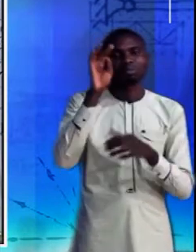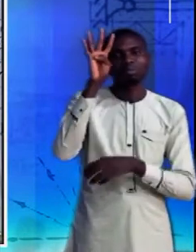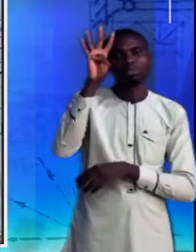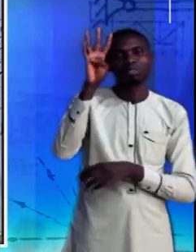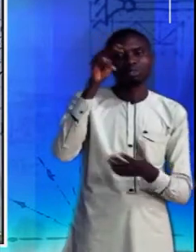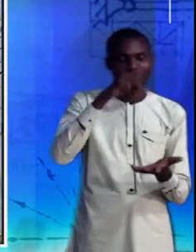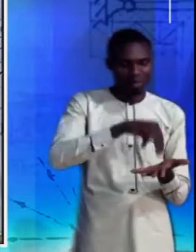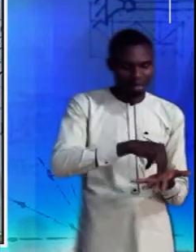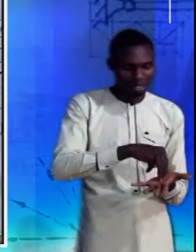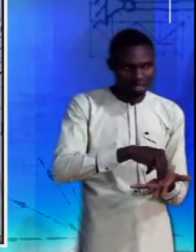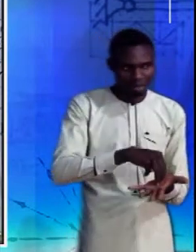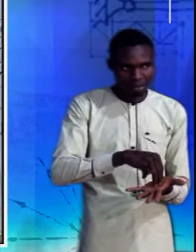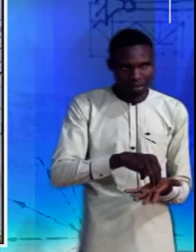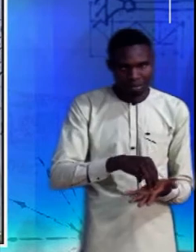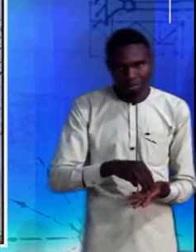calculate